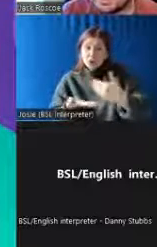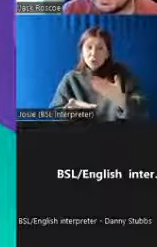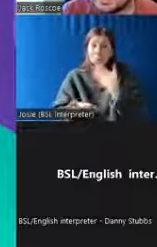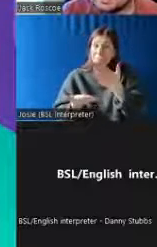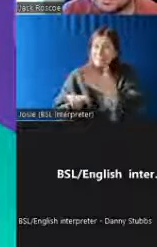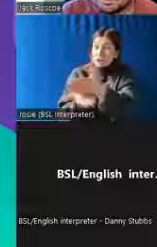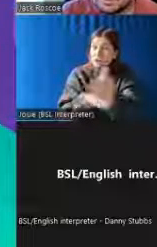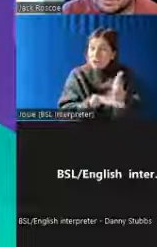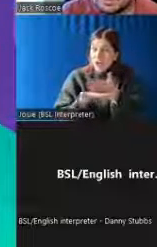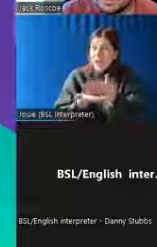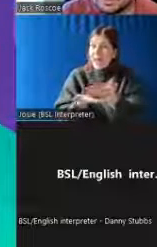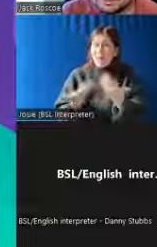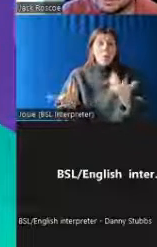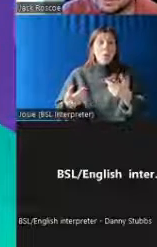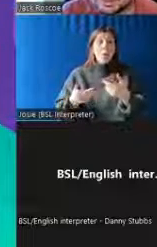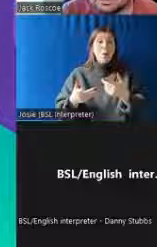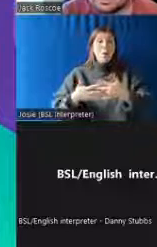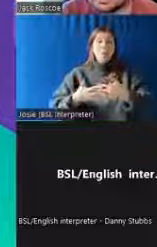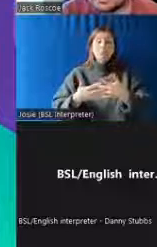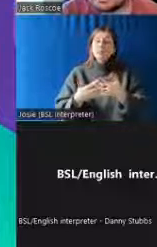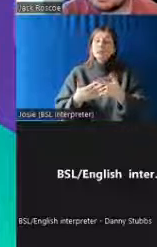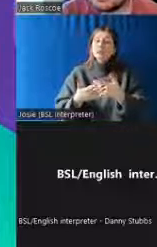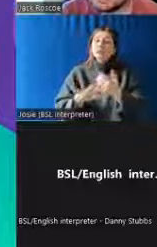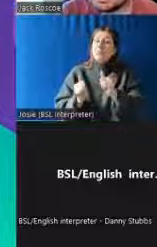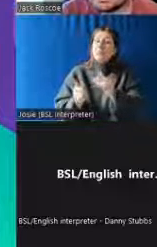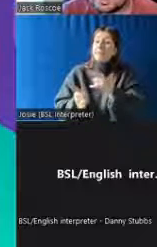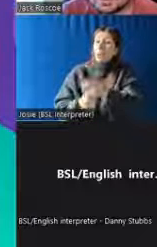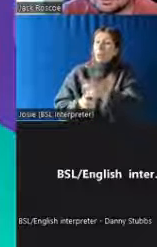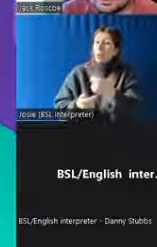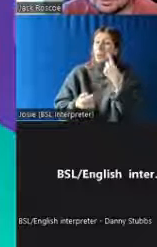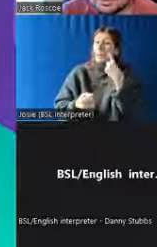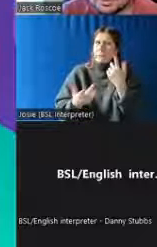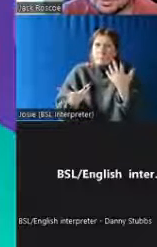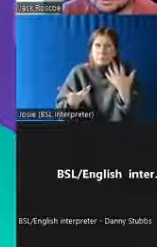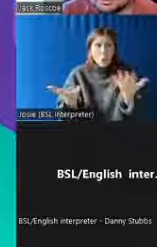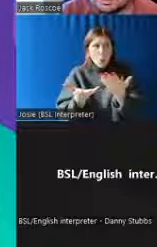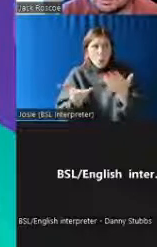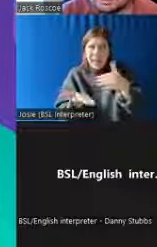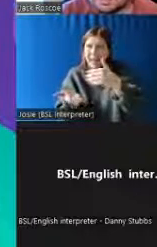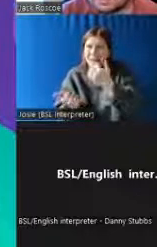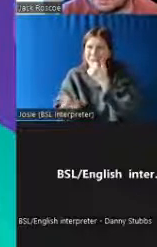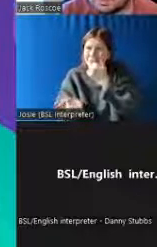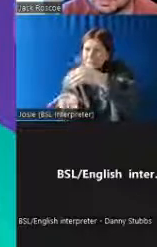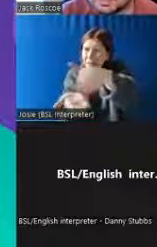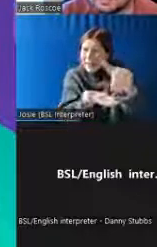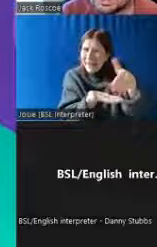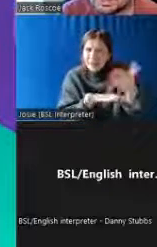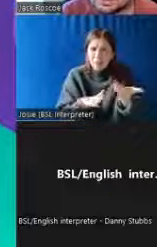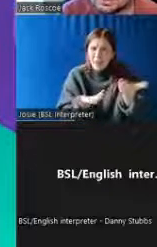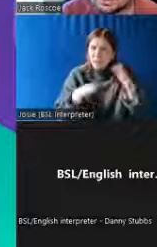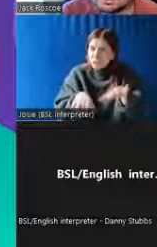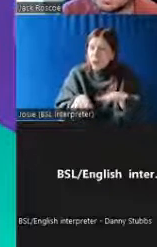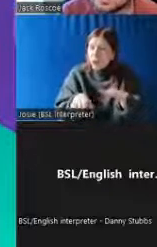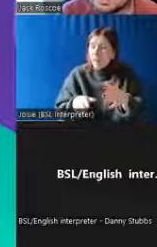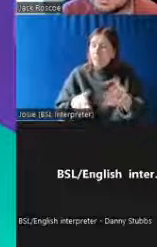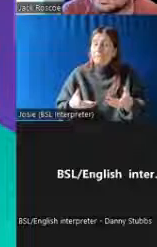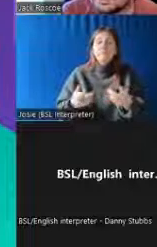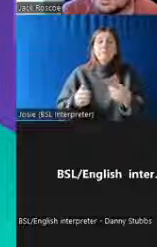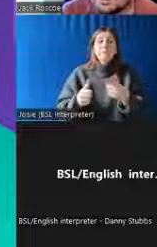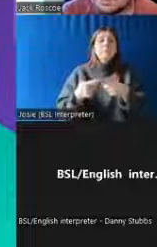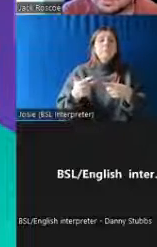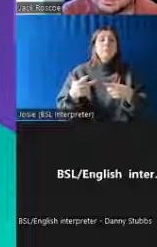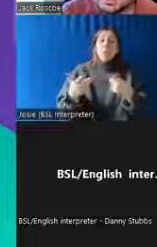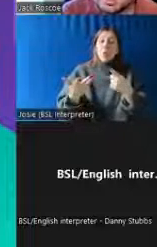need to collect data from, and the kinds of things that you might need to find out. So that's quantitative data, so